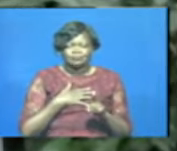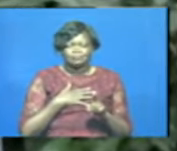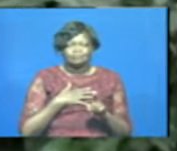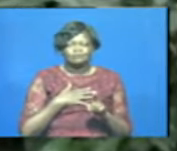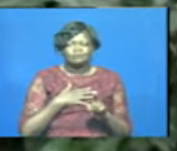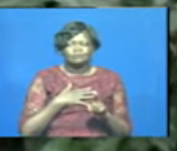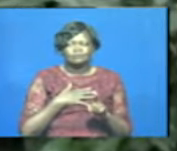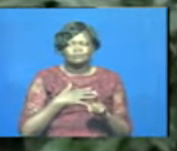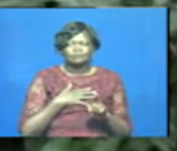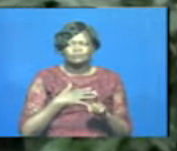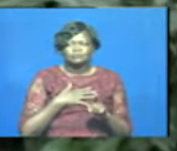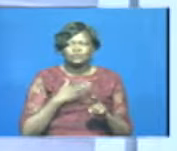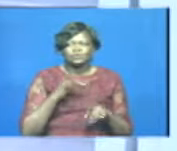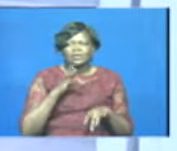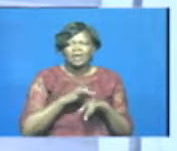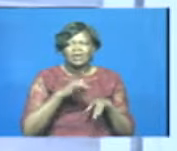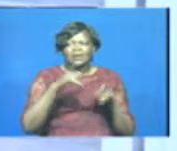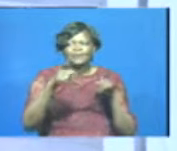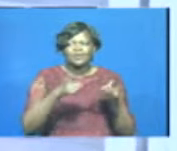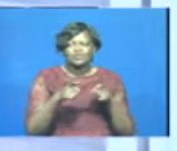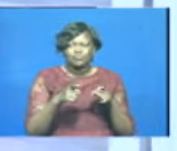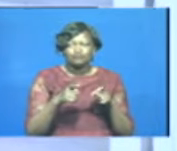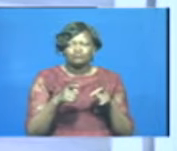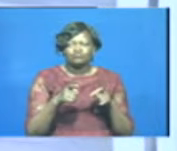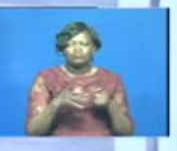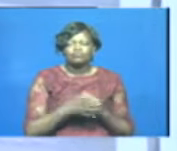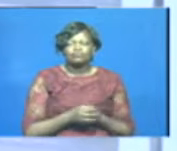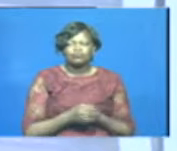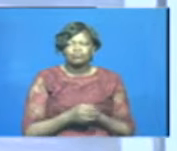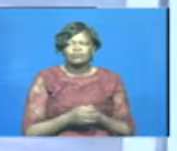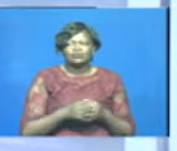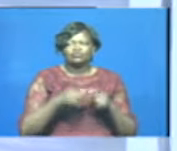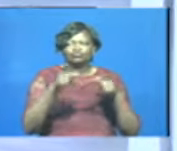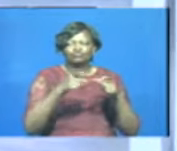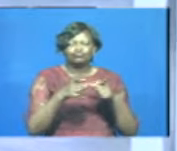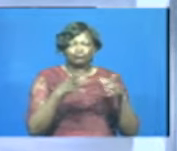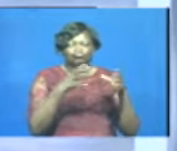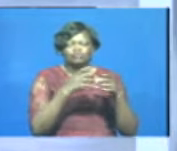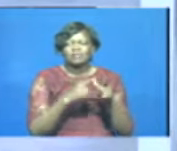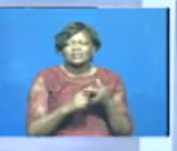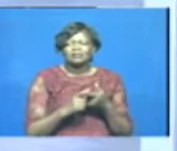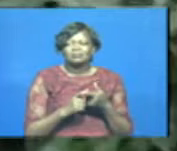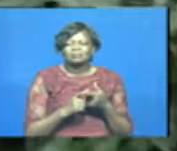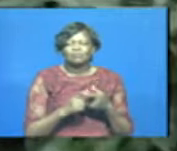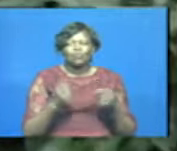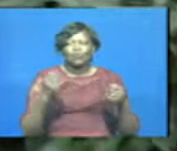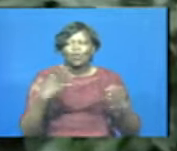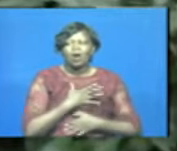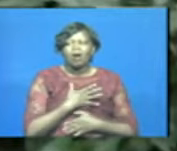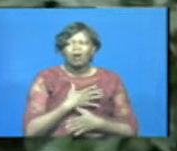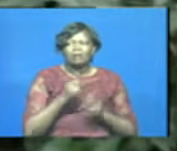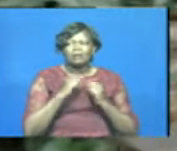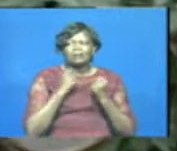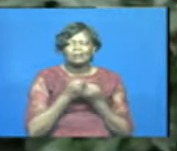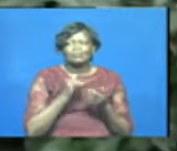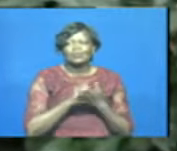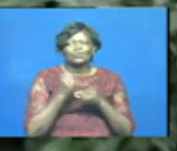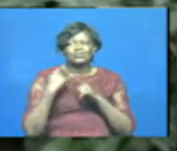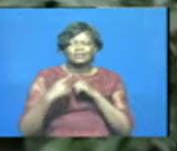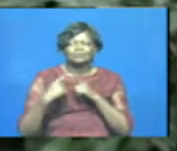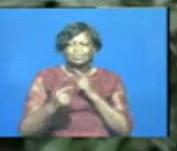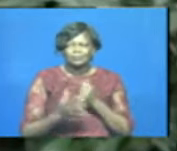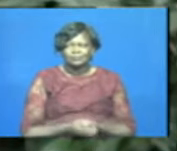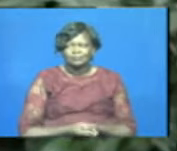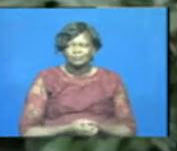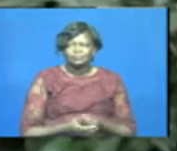to the early management of a squadron. He had to manage the squadron and the trauma the team was coping with. A lot of assistance to